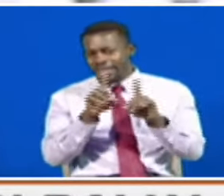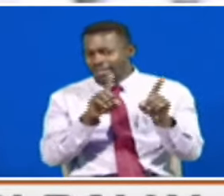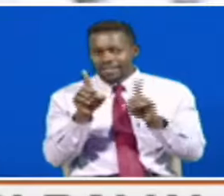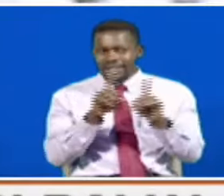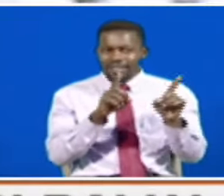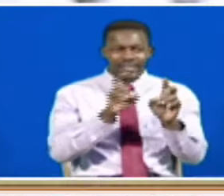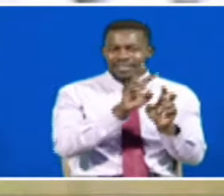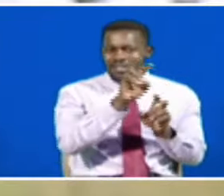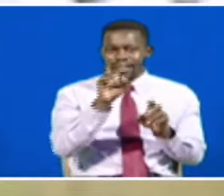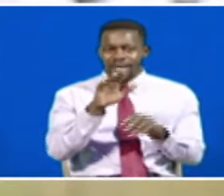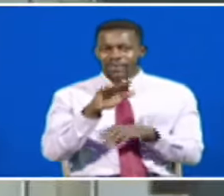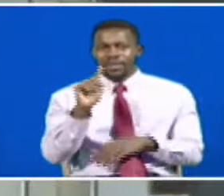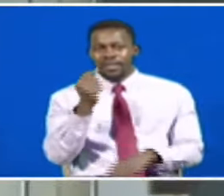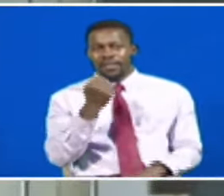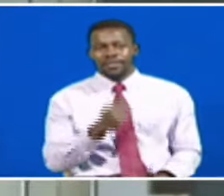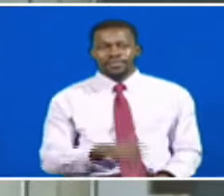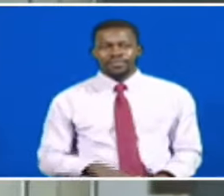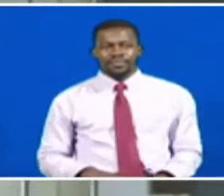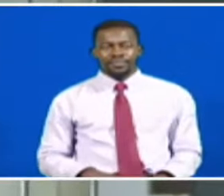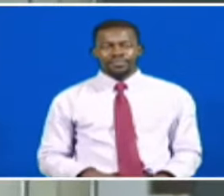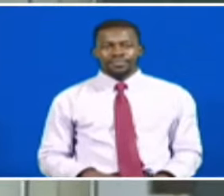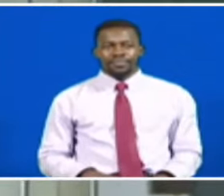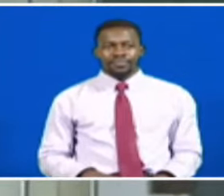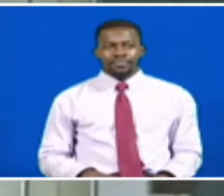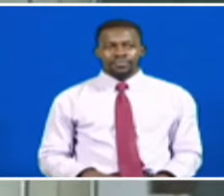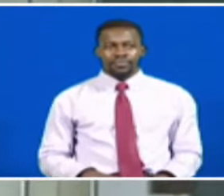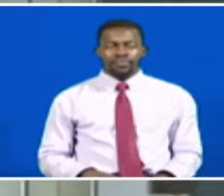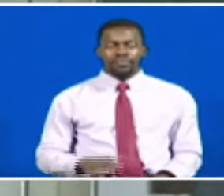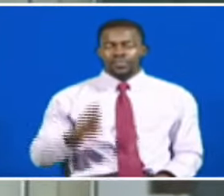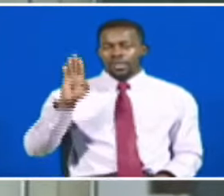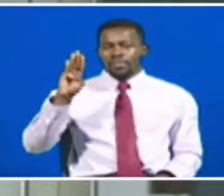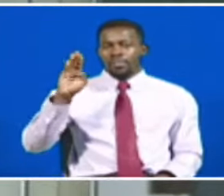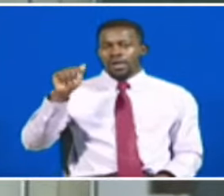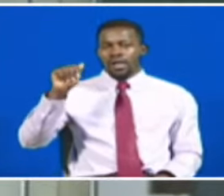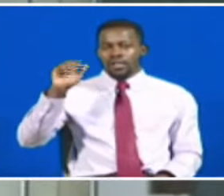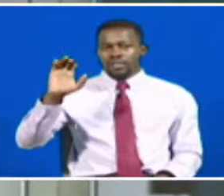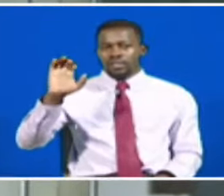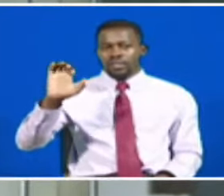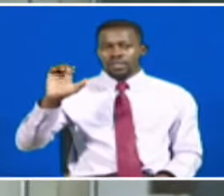all the other rallies. Moving on, Barcelona and Alissa are the winners of